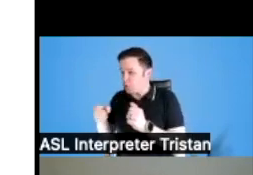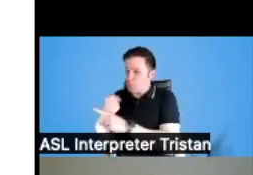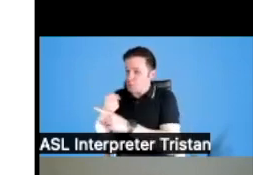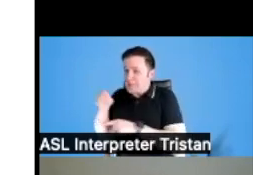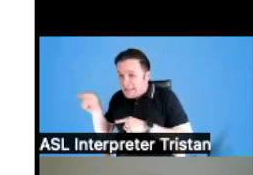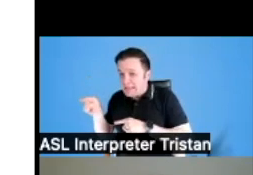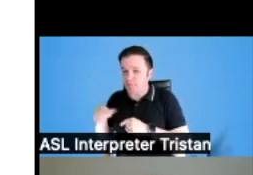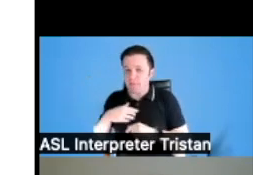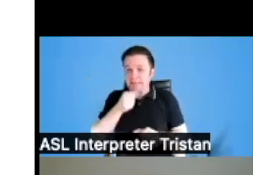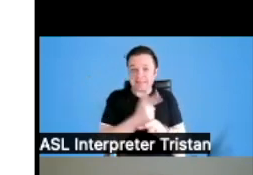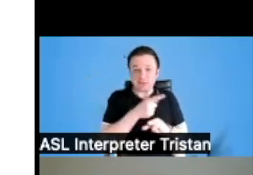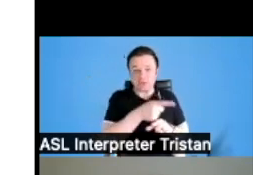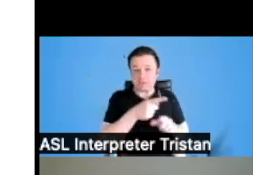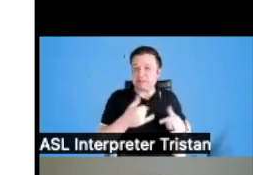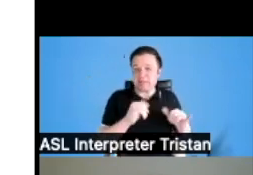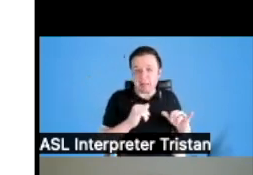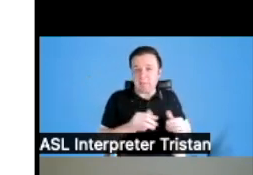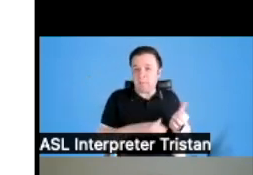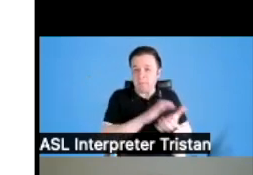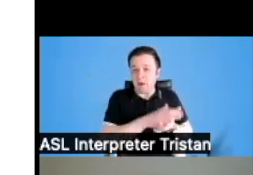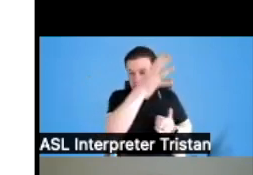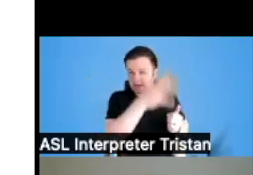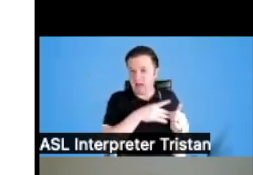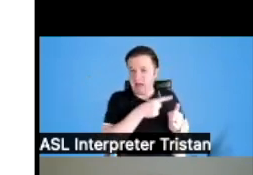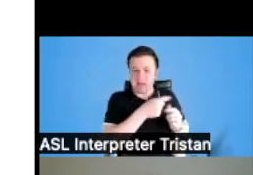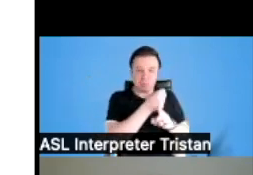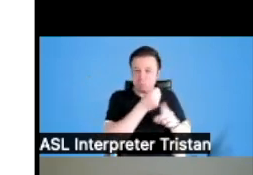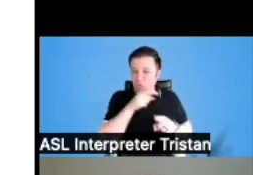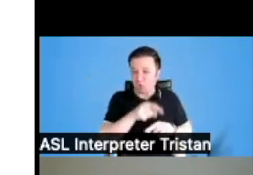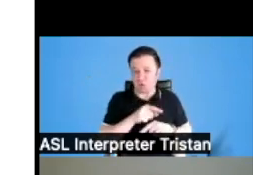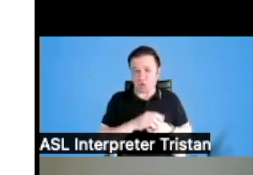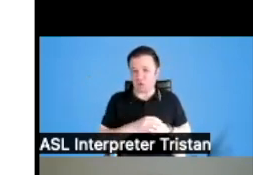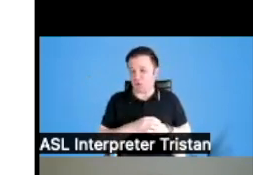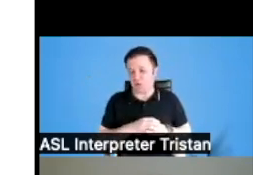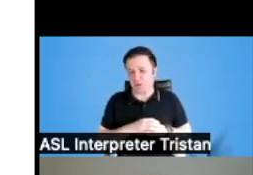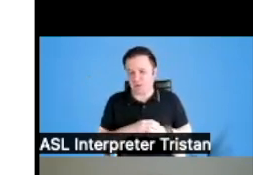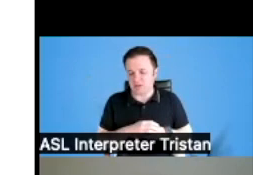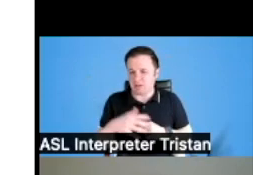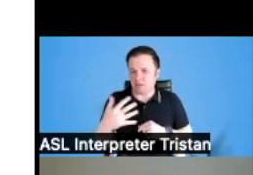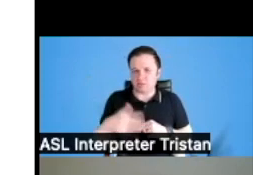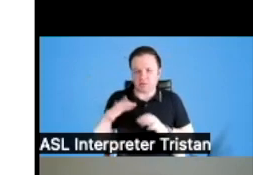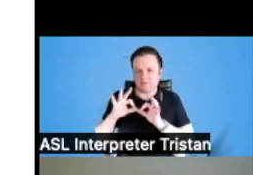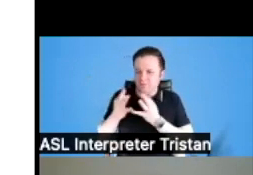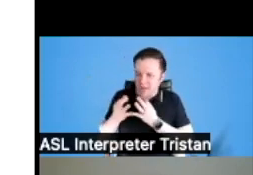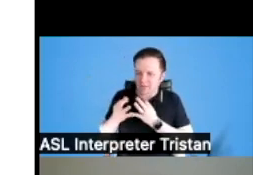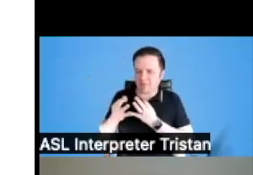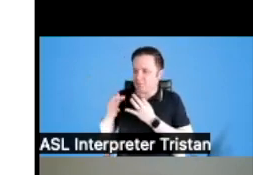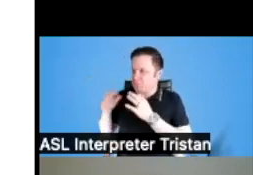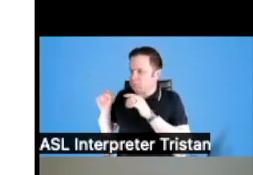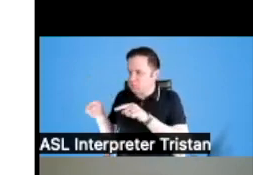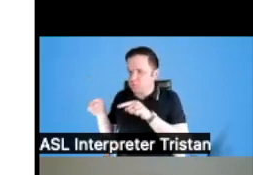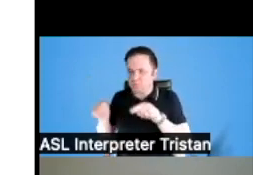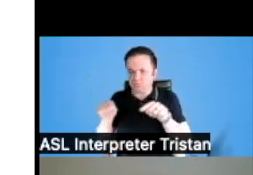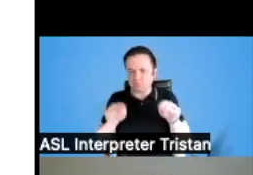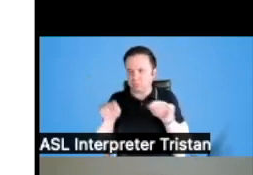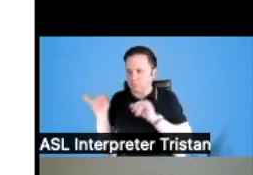My sister is still married to a guy that was abusing her. And it's like, it's a family pattern. It was always, you got to work